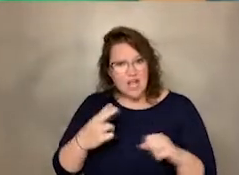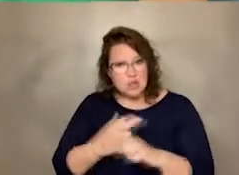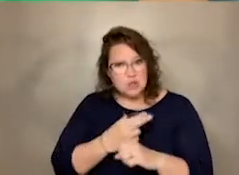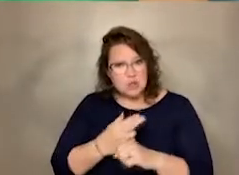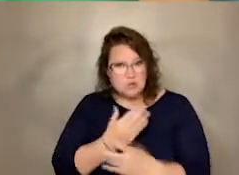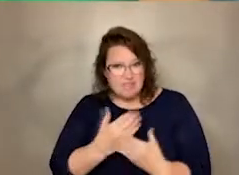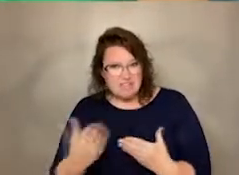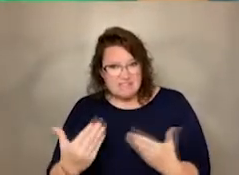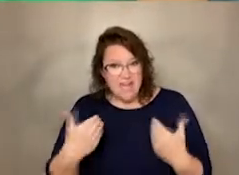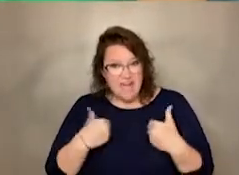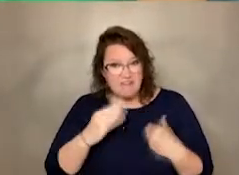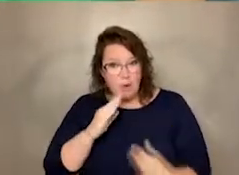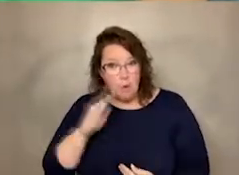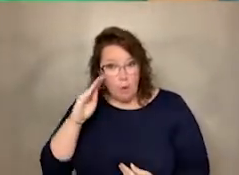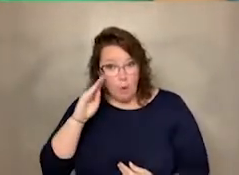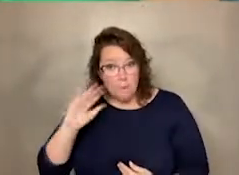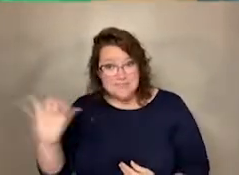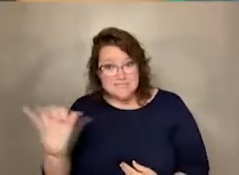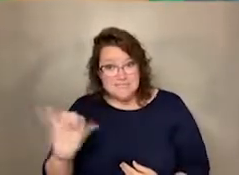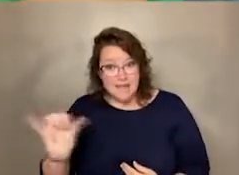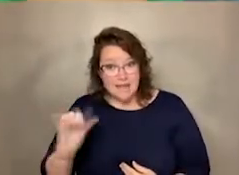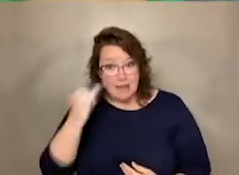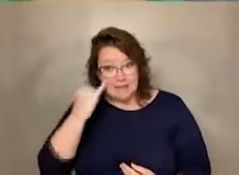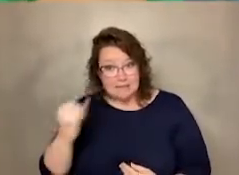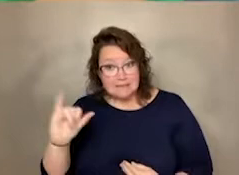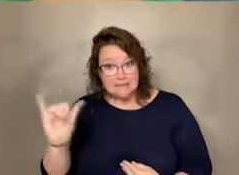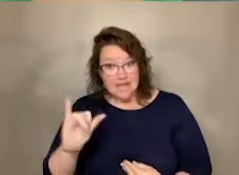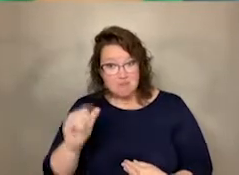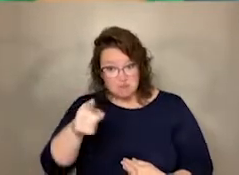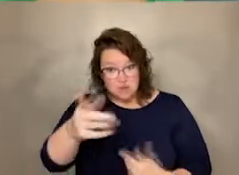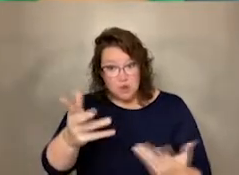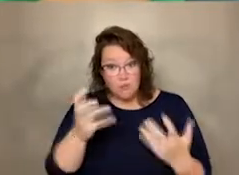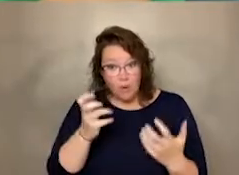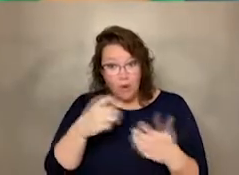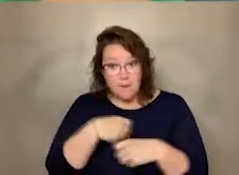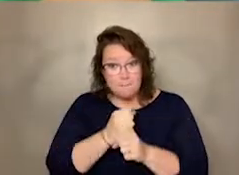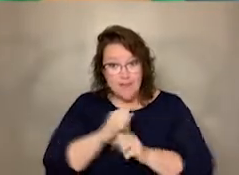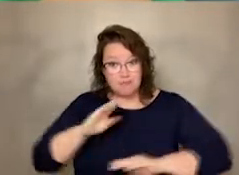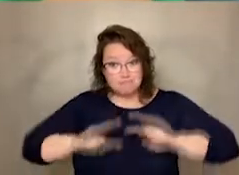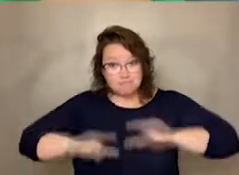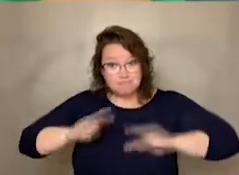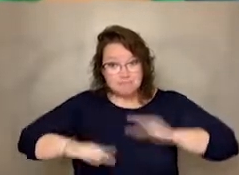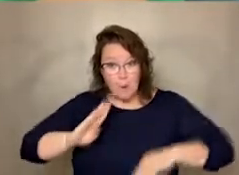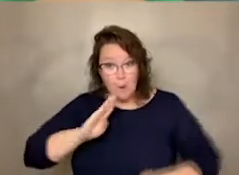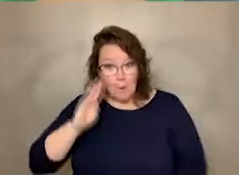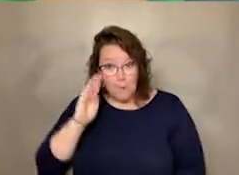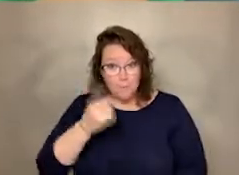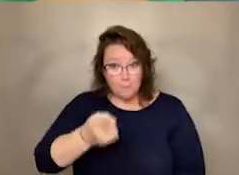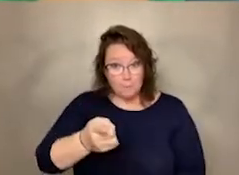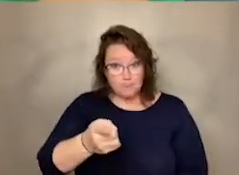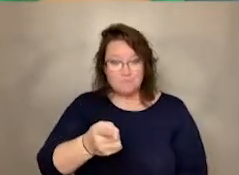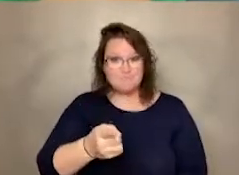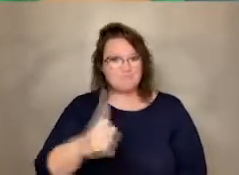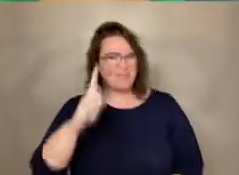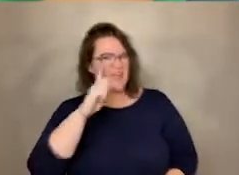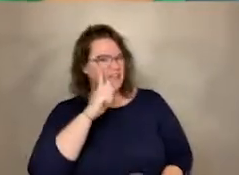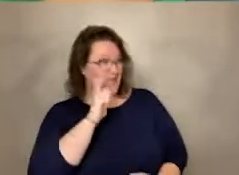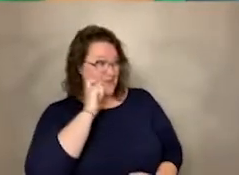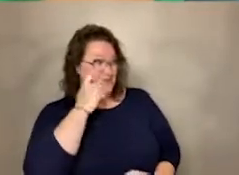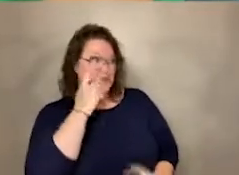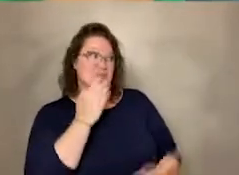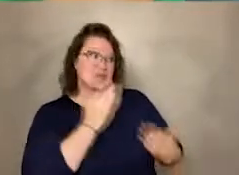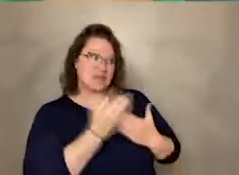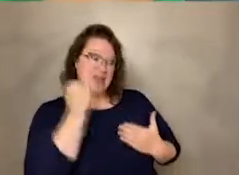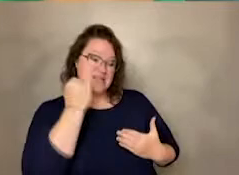have at home? Absolutely. So would you guys like to do that? Make some instruments from the things you find at home? I think that's that a would great be pretty idea. cool.